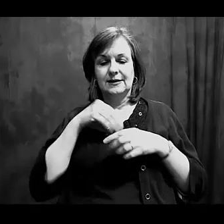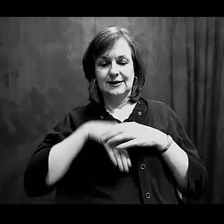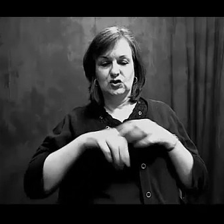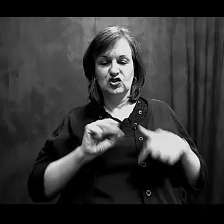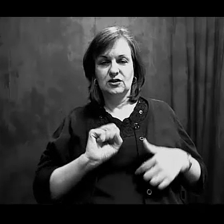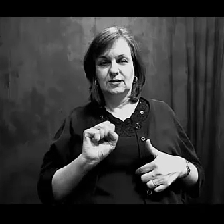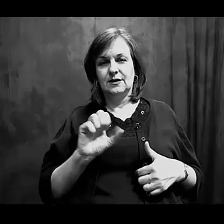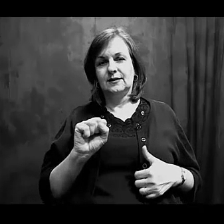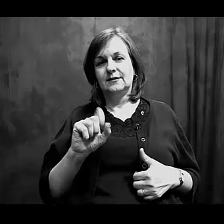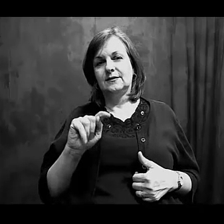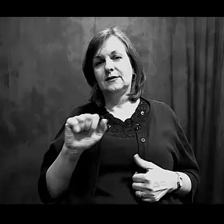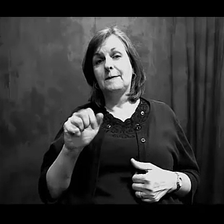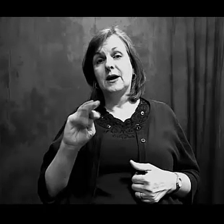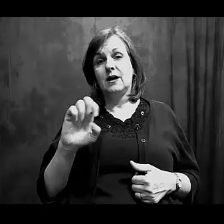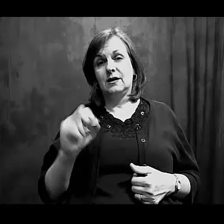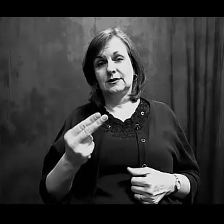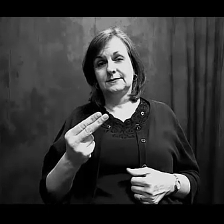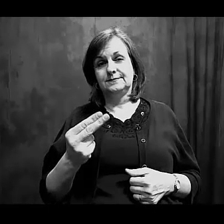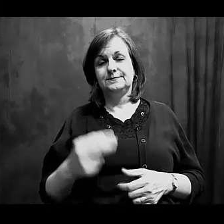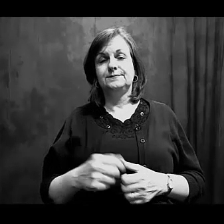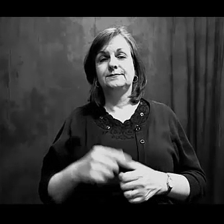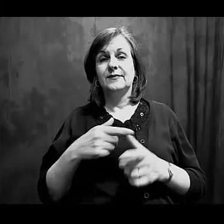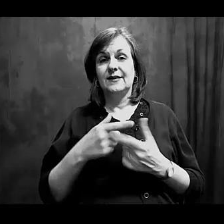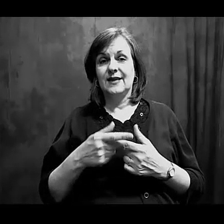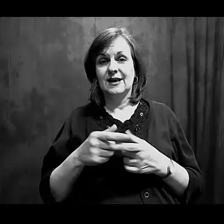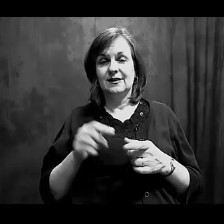and then into your stomach,